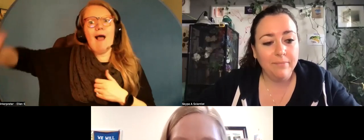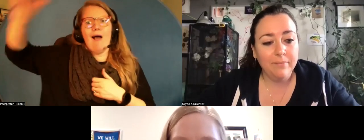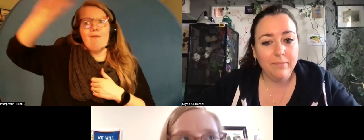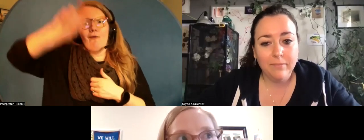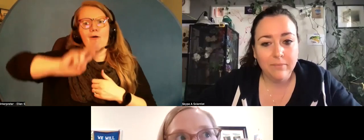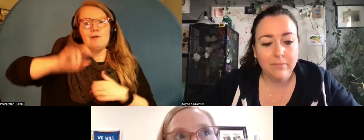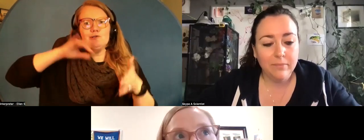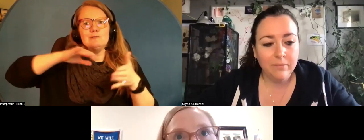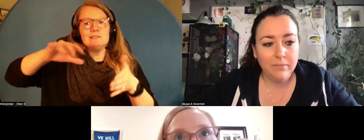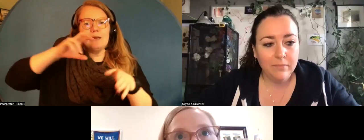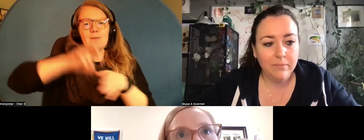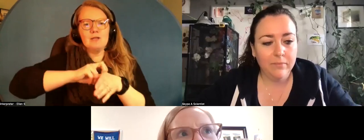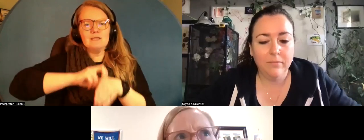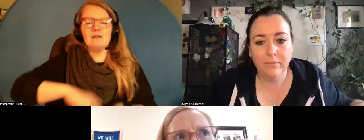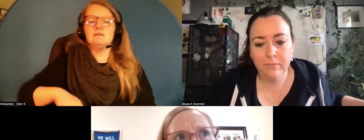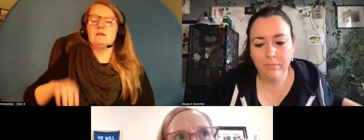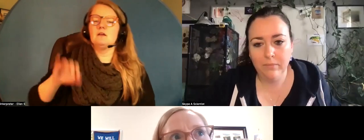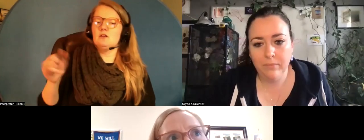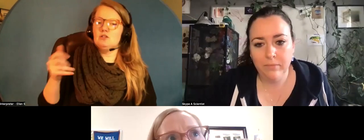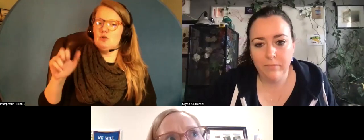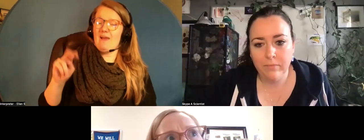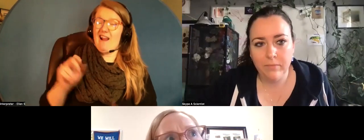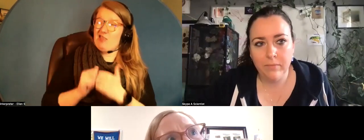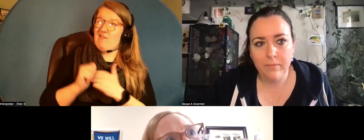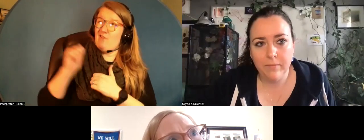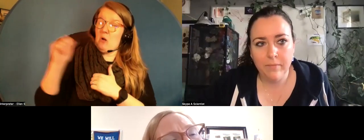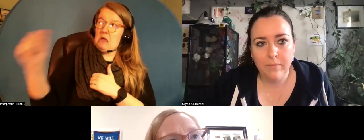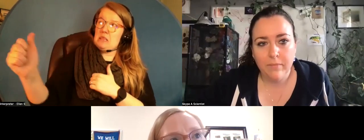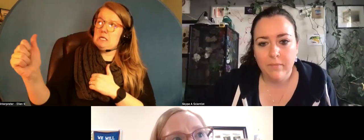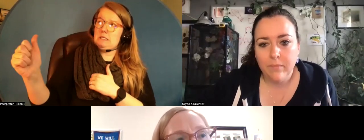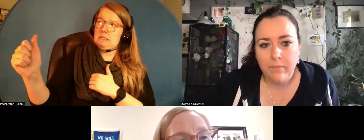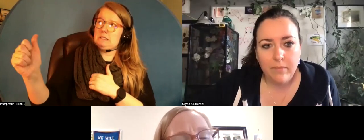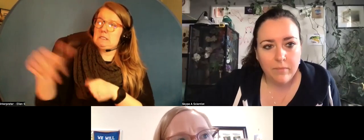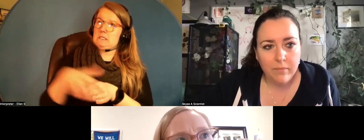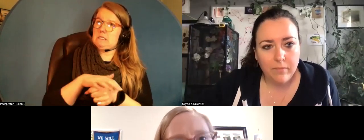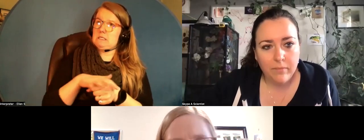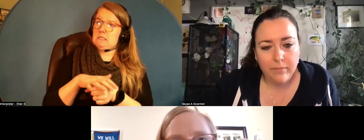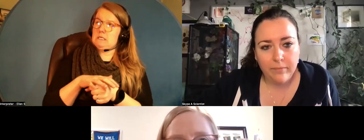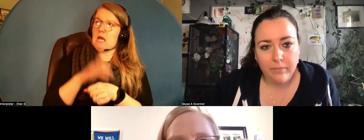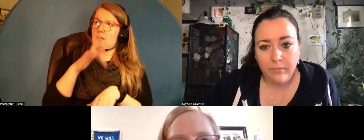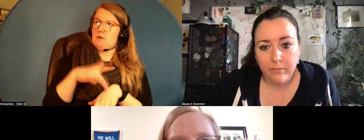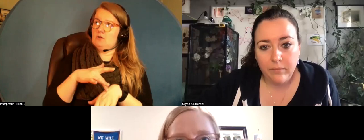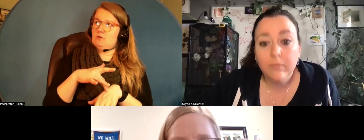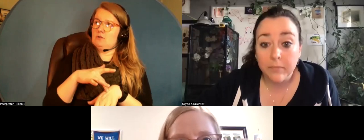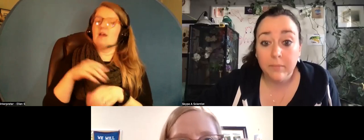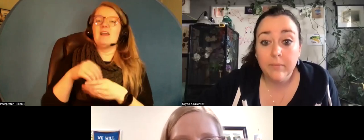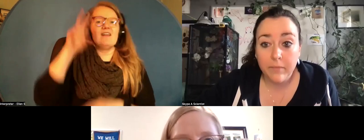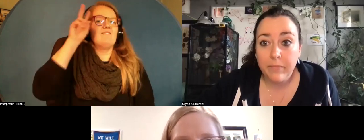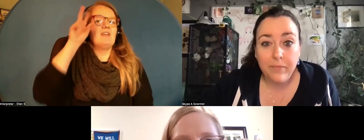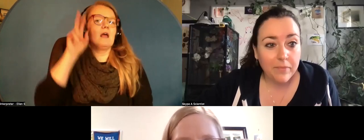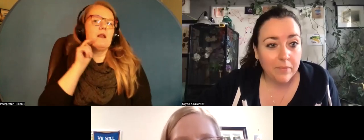parasites? The farthest location that I've personally gone is to Vietnam.